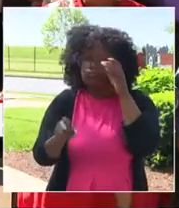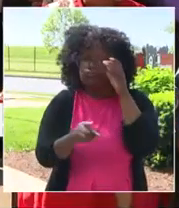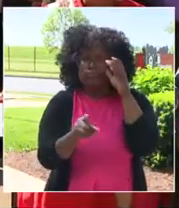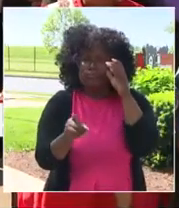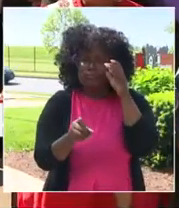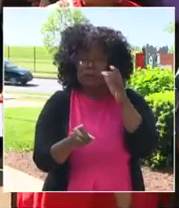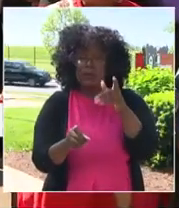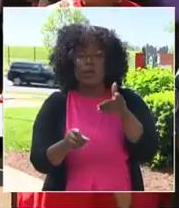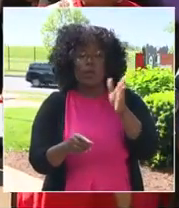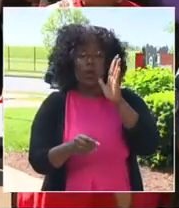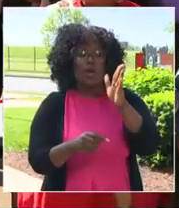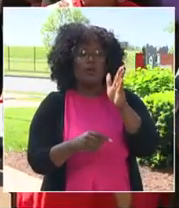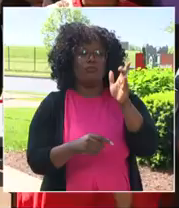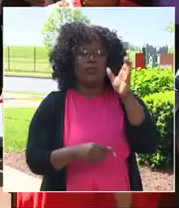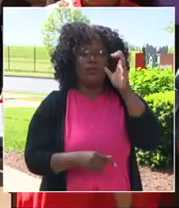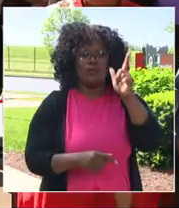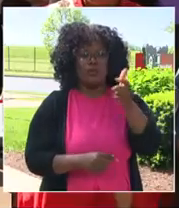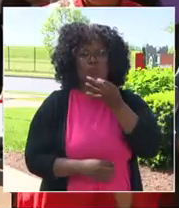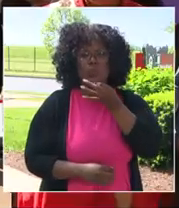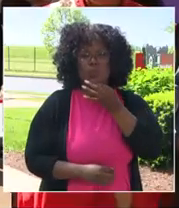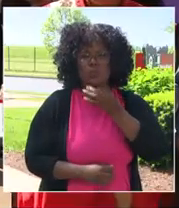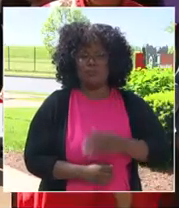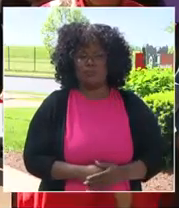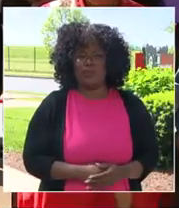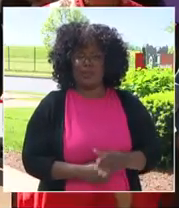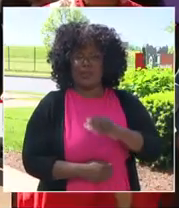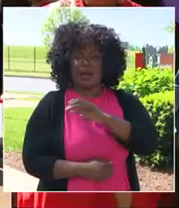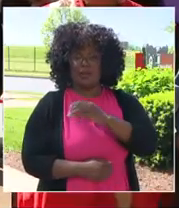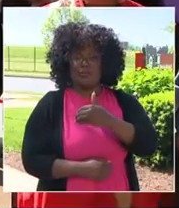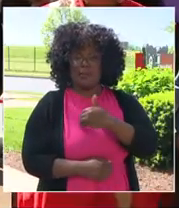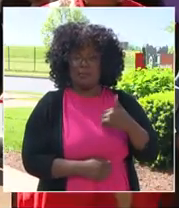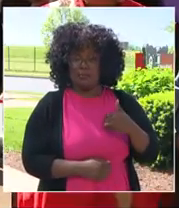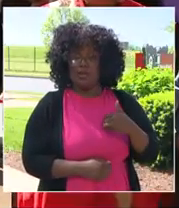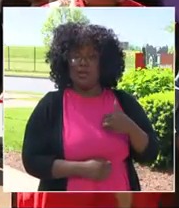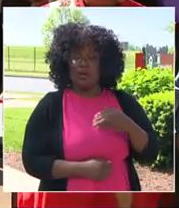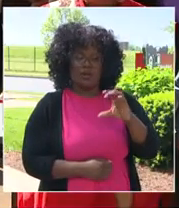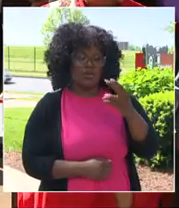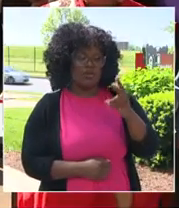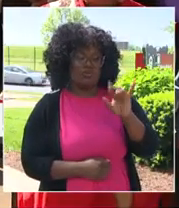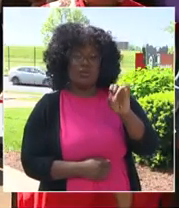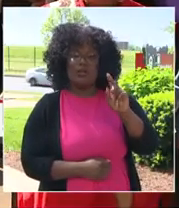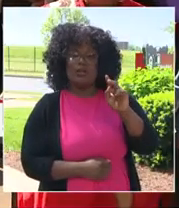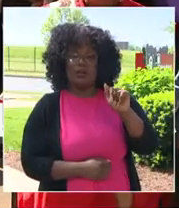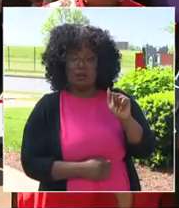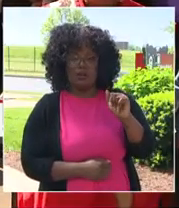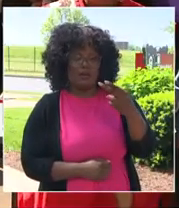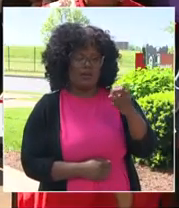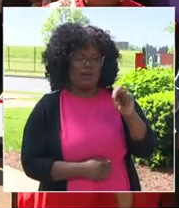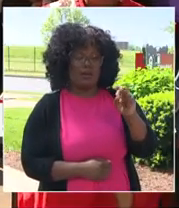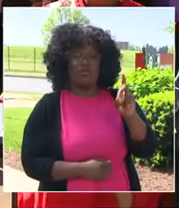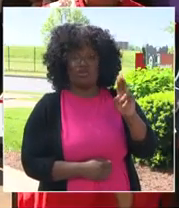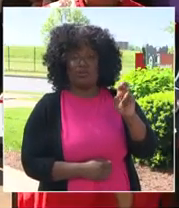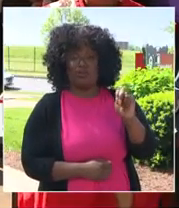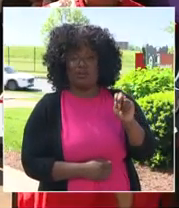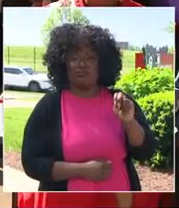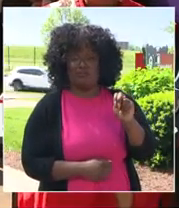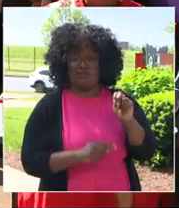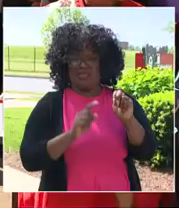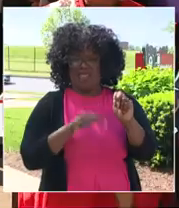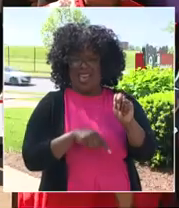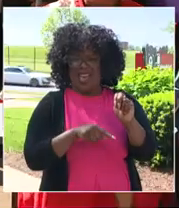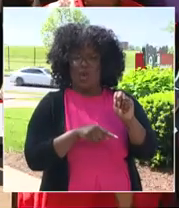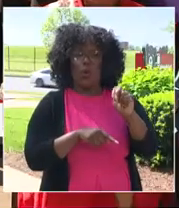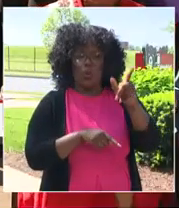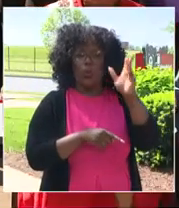Henderson, who leads the council's health committee, at-large council member Robert White, council member Fruman,